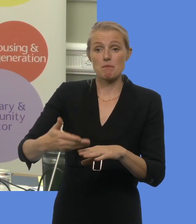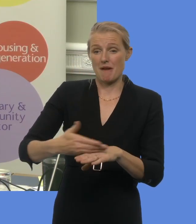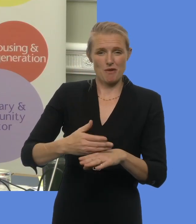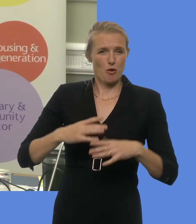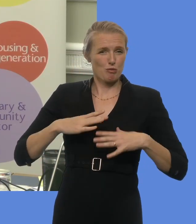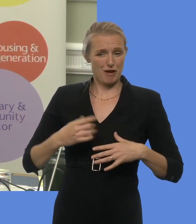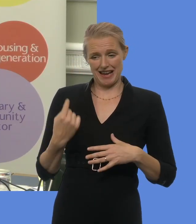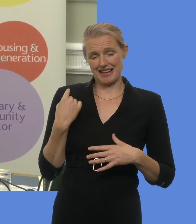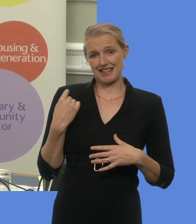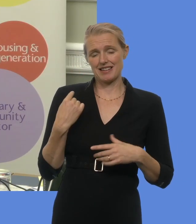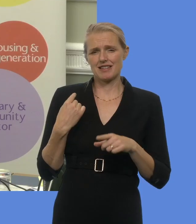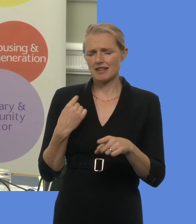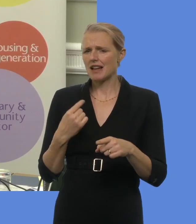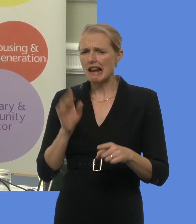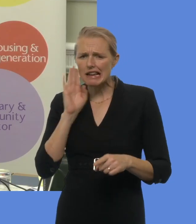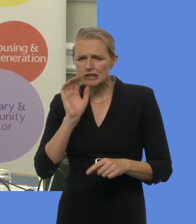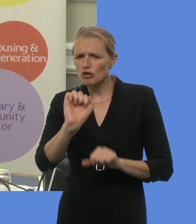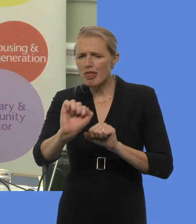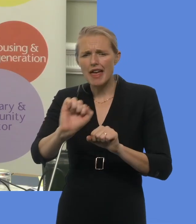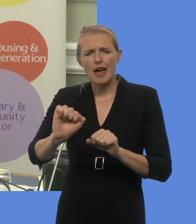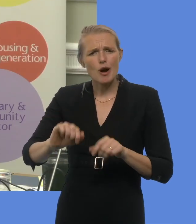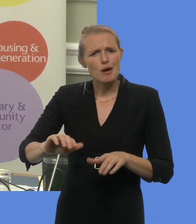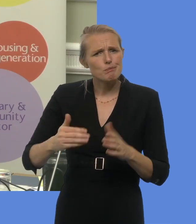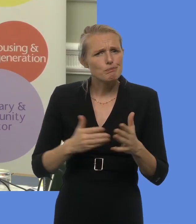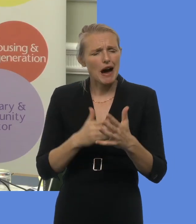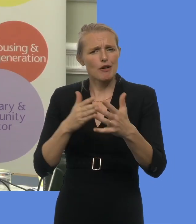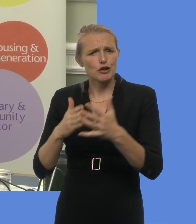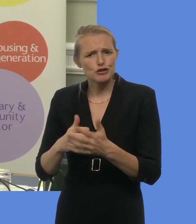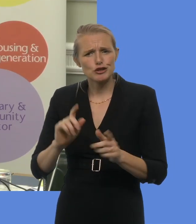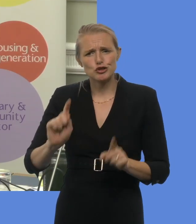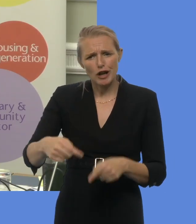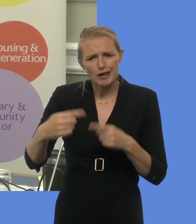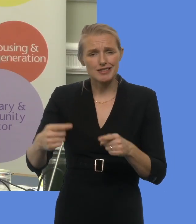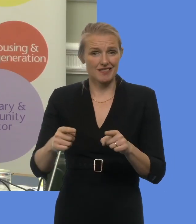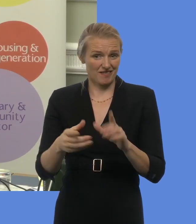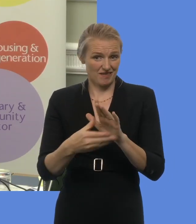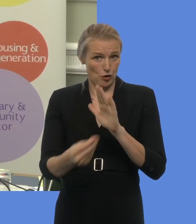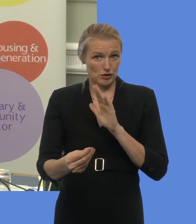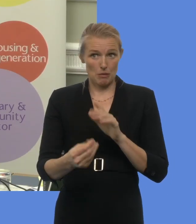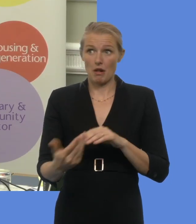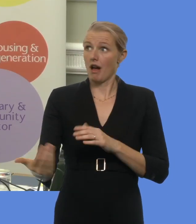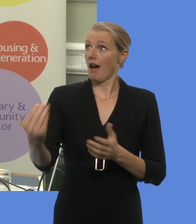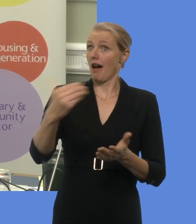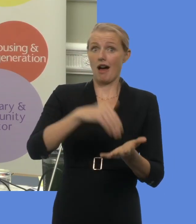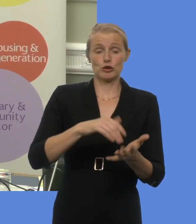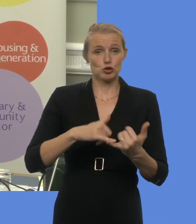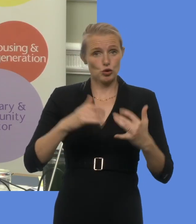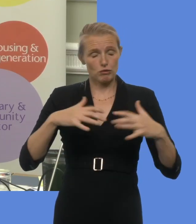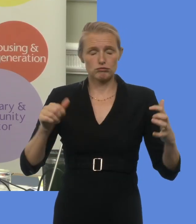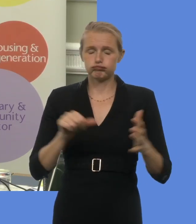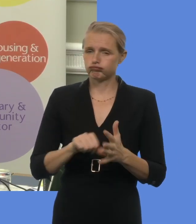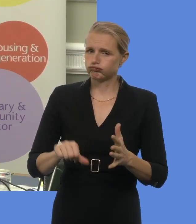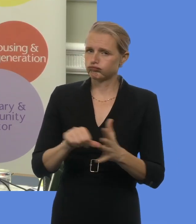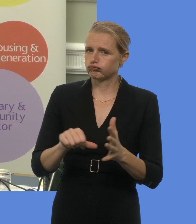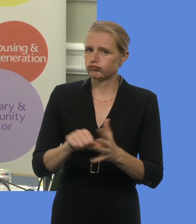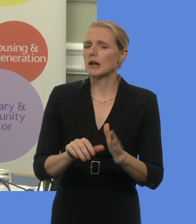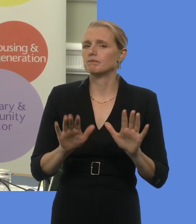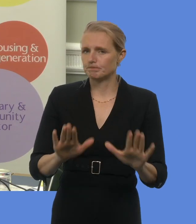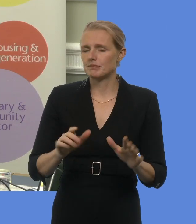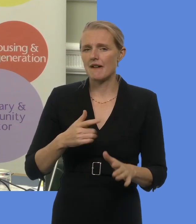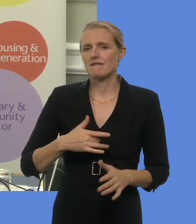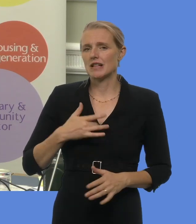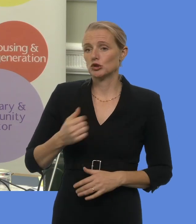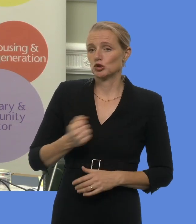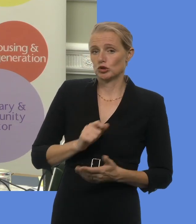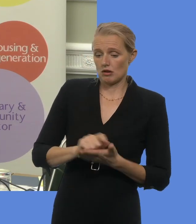and based on some of the challenges that they'd outlined in terms of getting to the event here in Stormont, I propose that we write to the